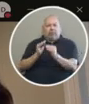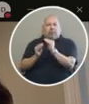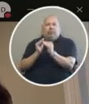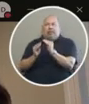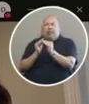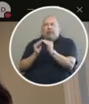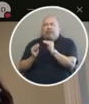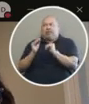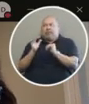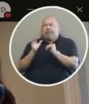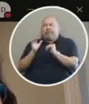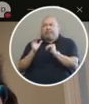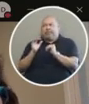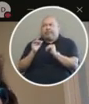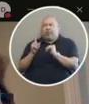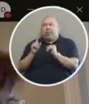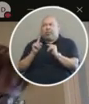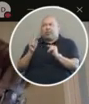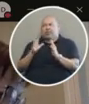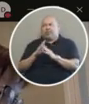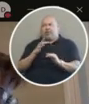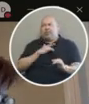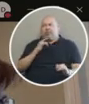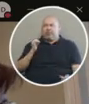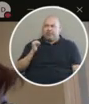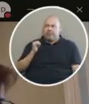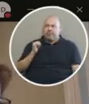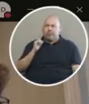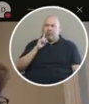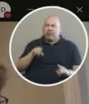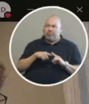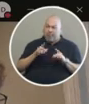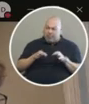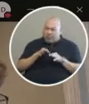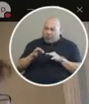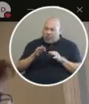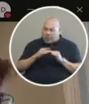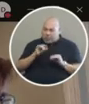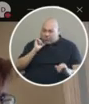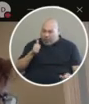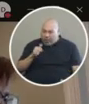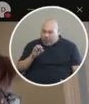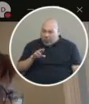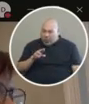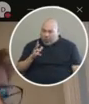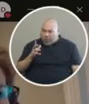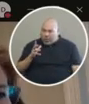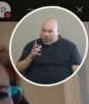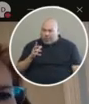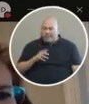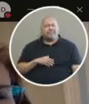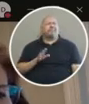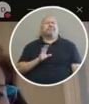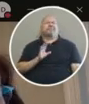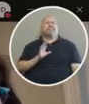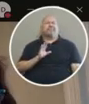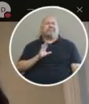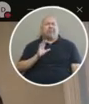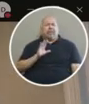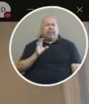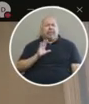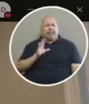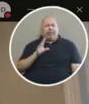repairs. Those are my thoughts. You're talking about postponing it till tomorrow? No,